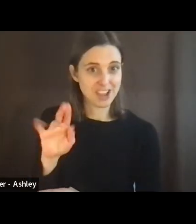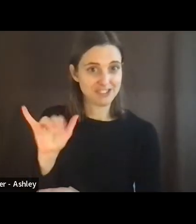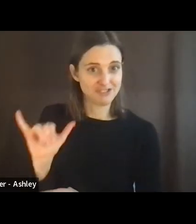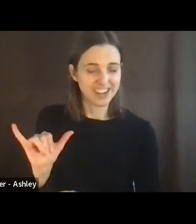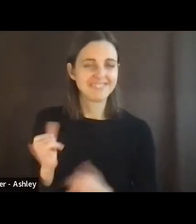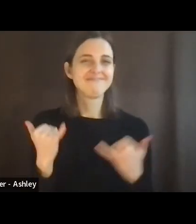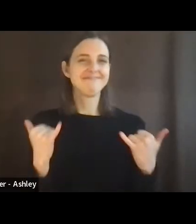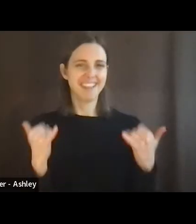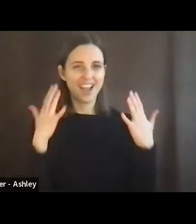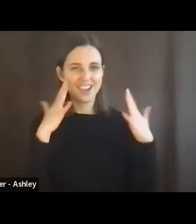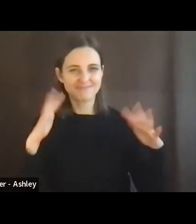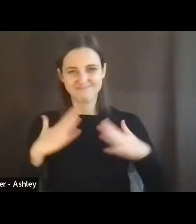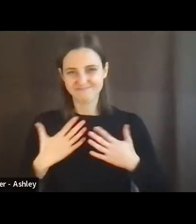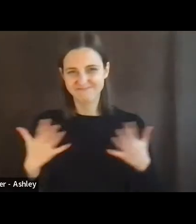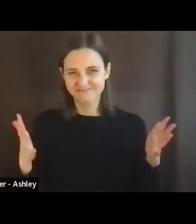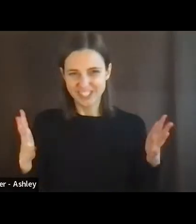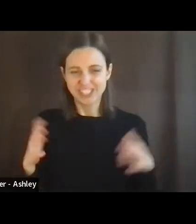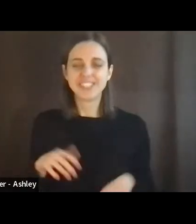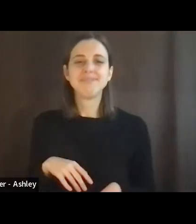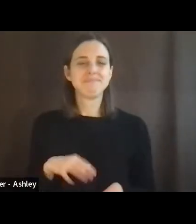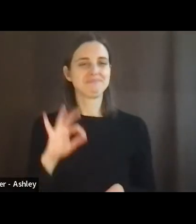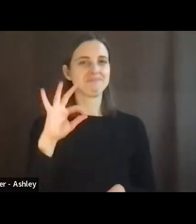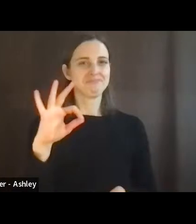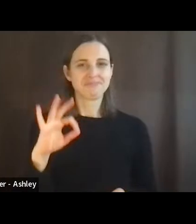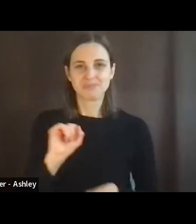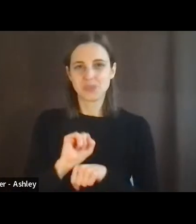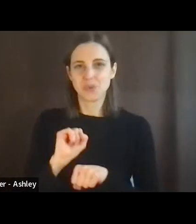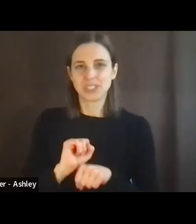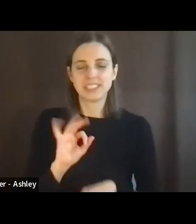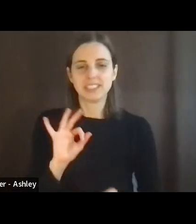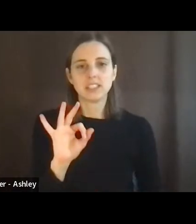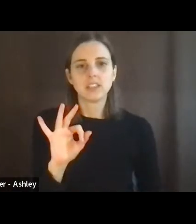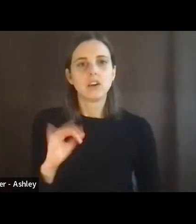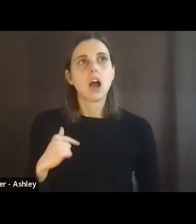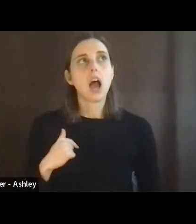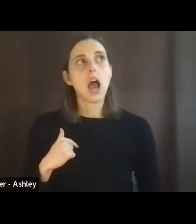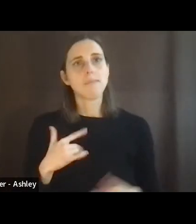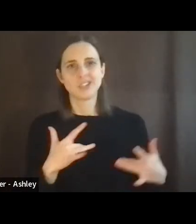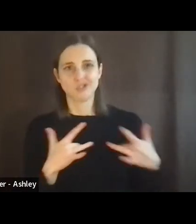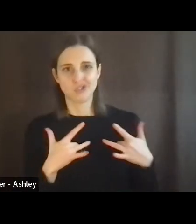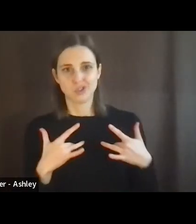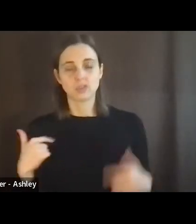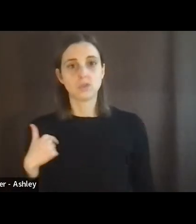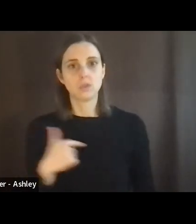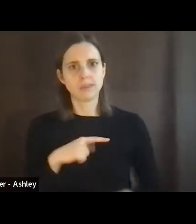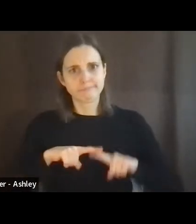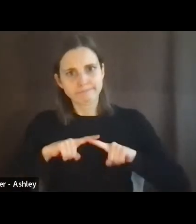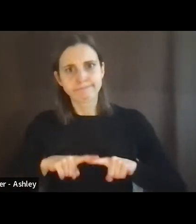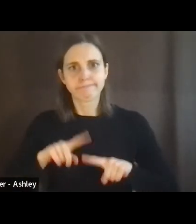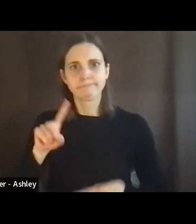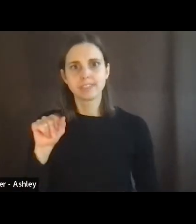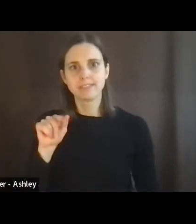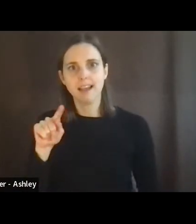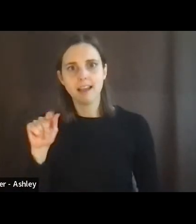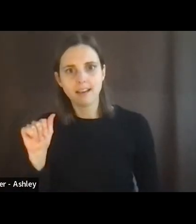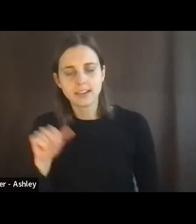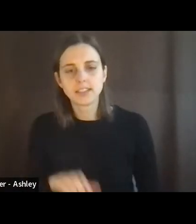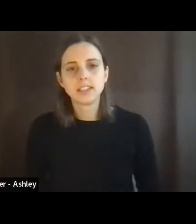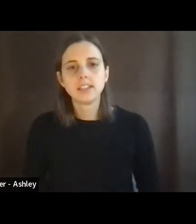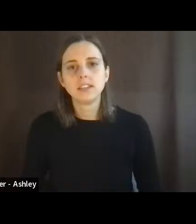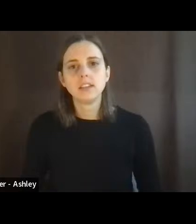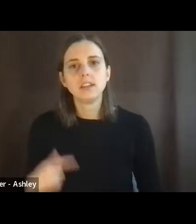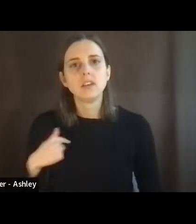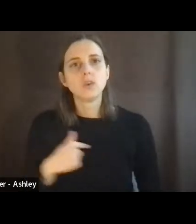I'm concerned because we're data driven and we continue to give the statistics on the